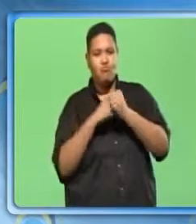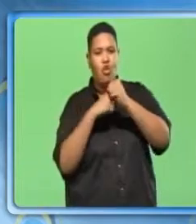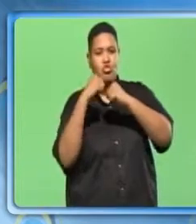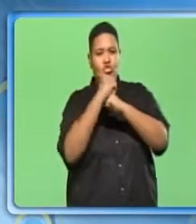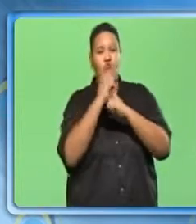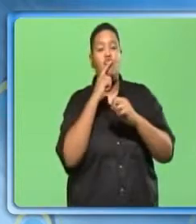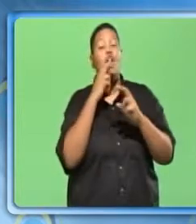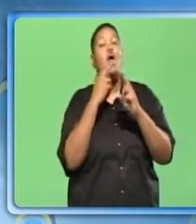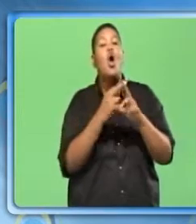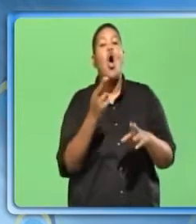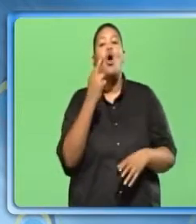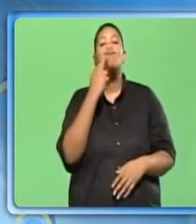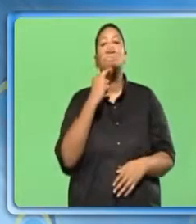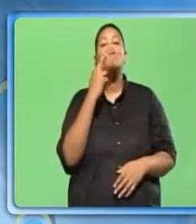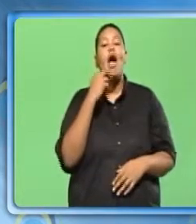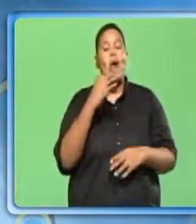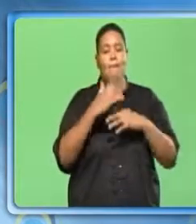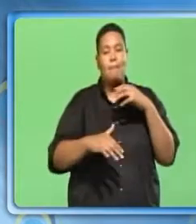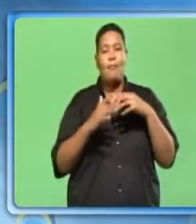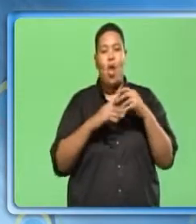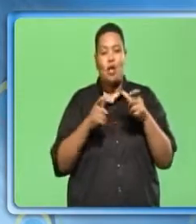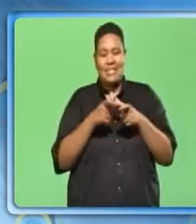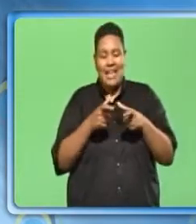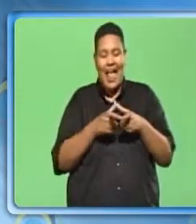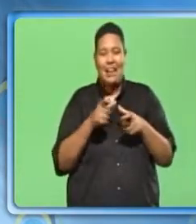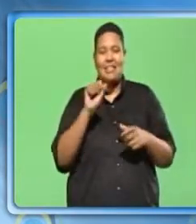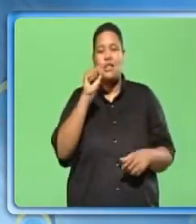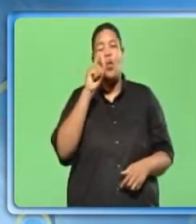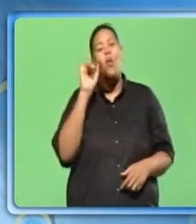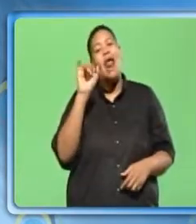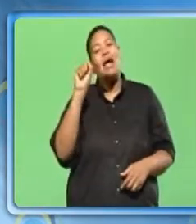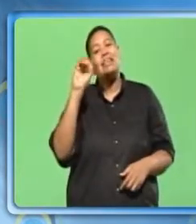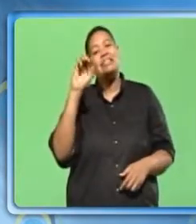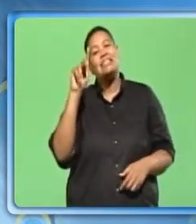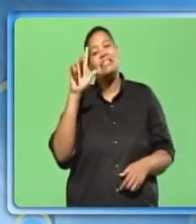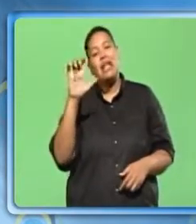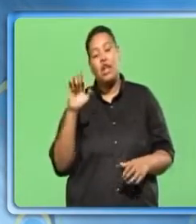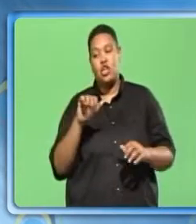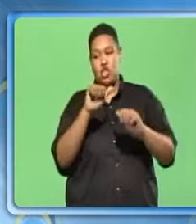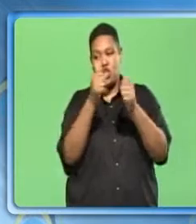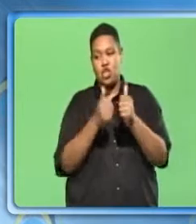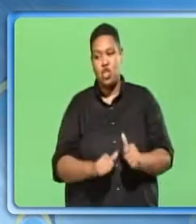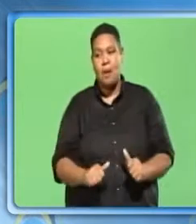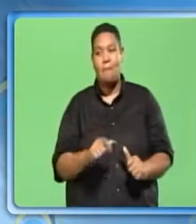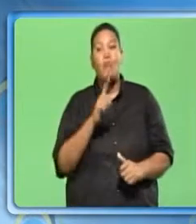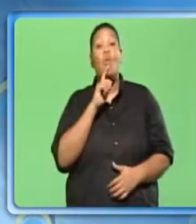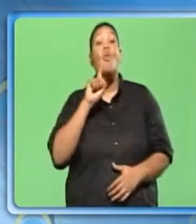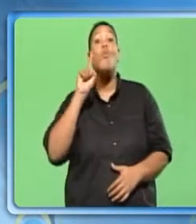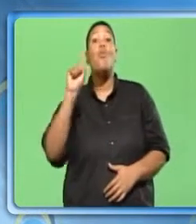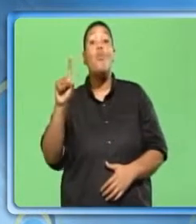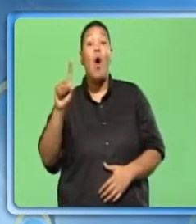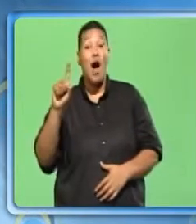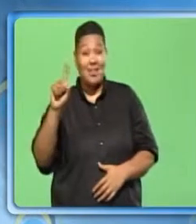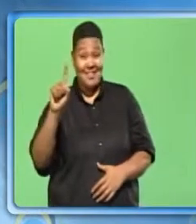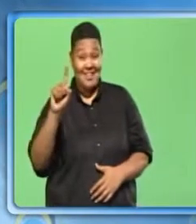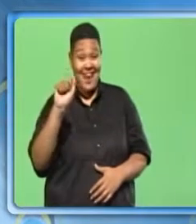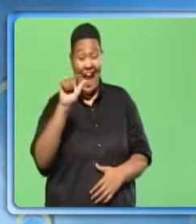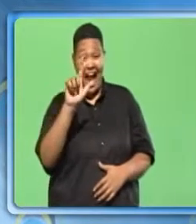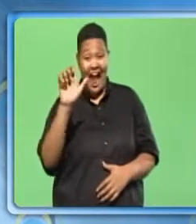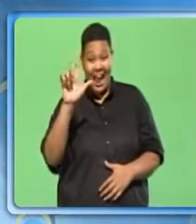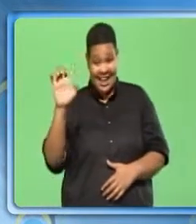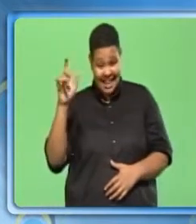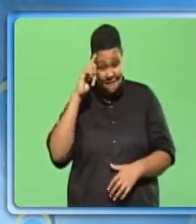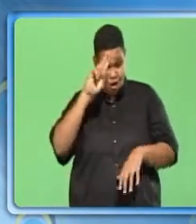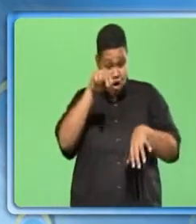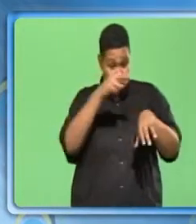of sickle-shaped red blood cells. In this case, individuals who carry one allele for normal hemoglobin and one for